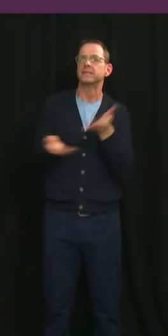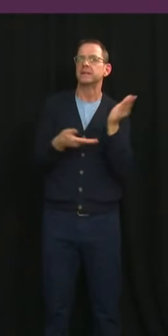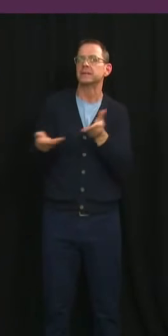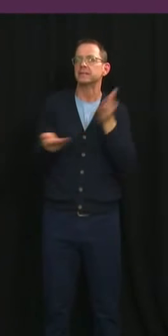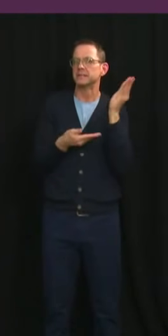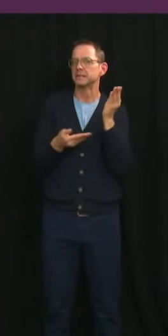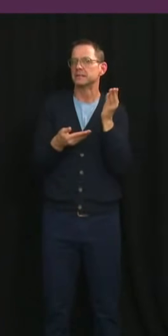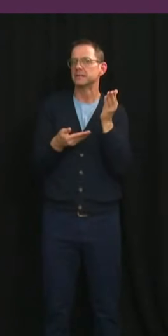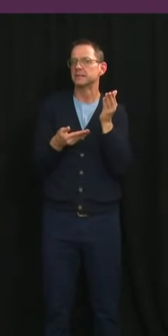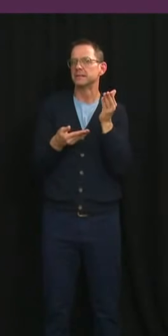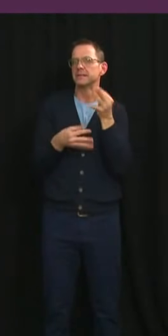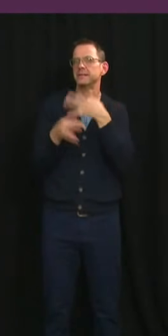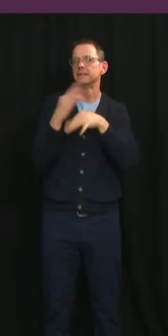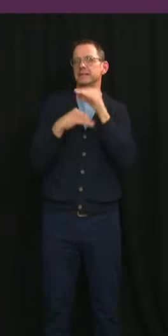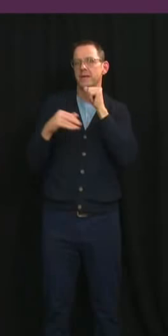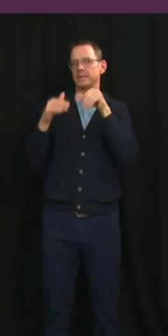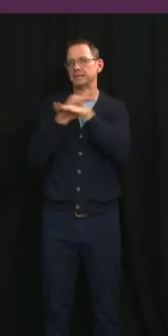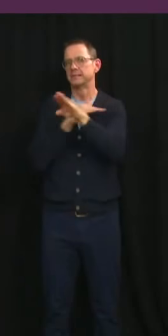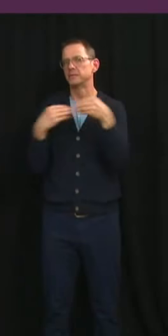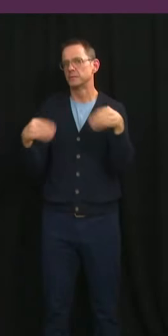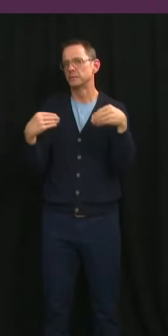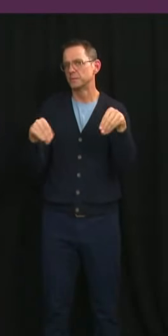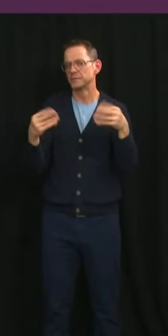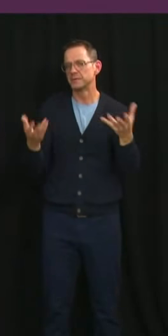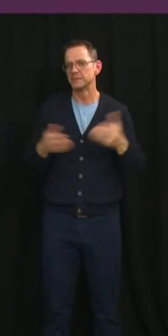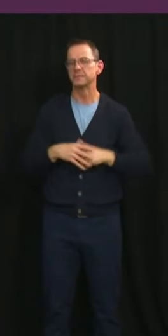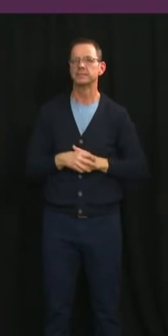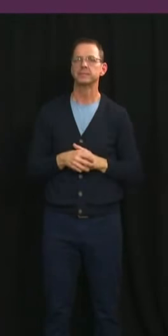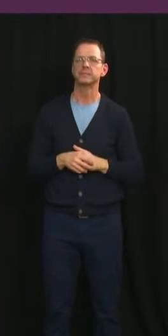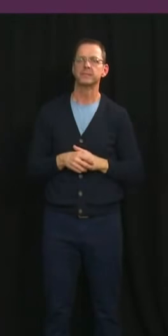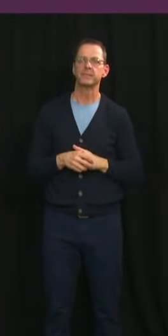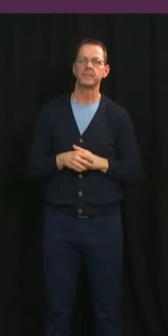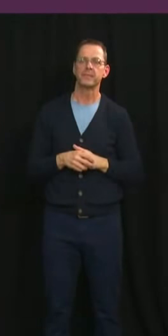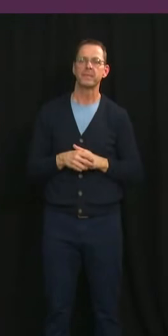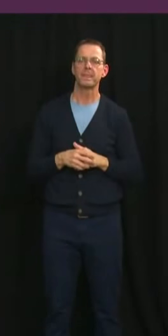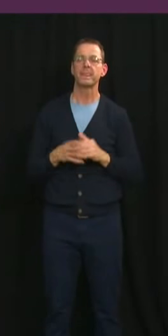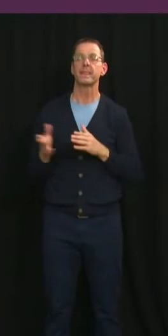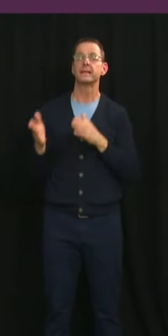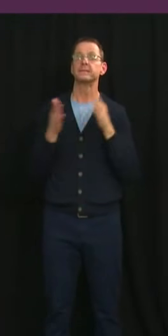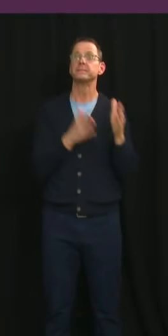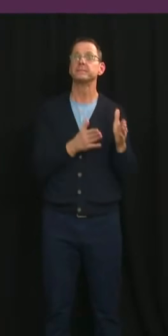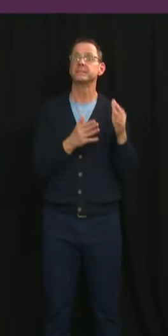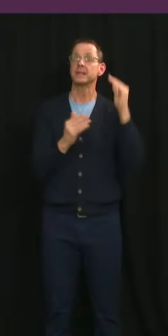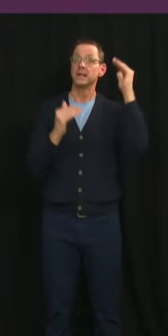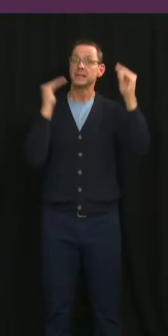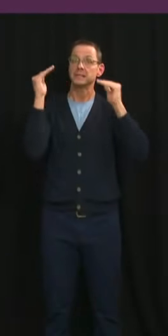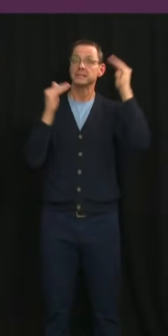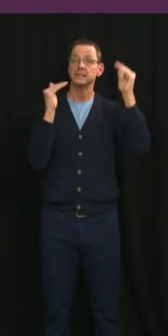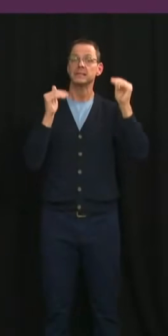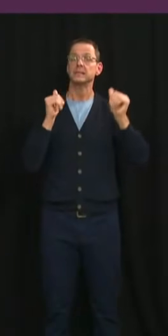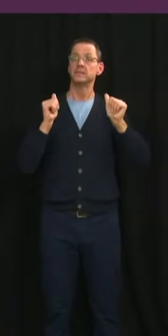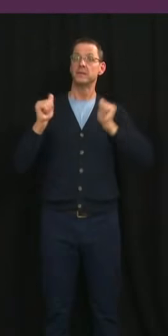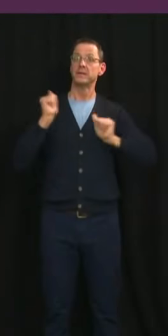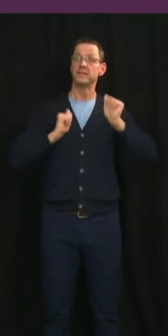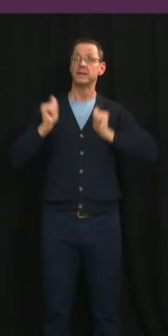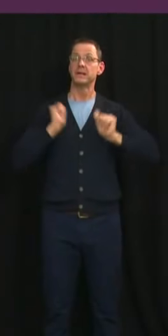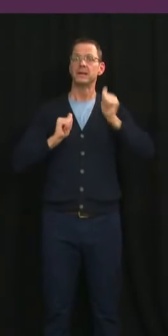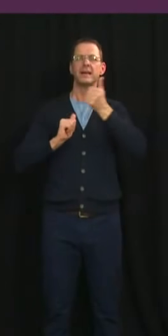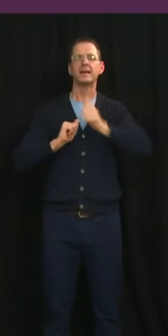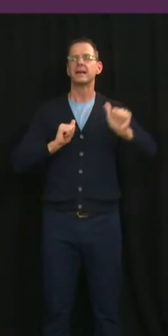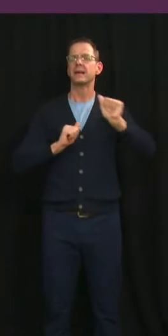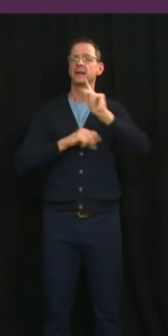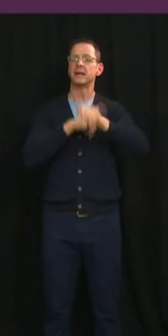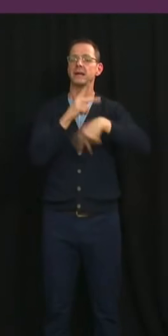interactions. Performance activities of any kind for adults are no longer permitted, and that includes